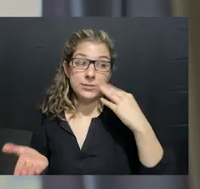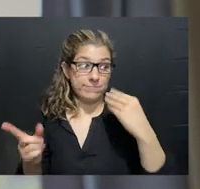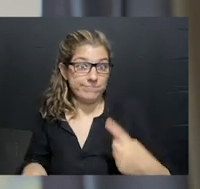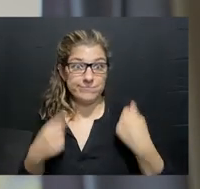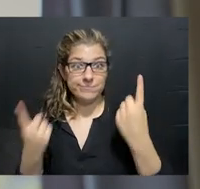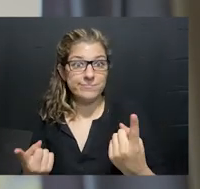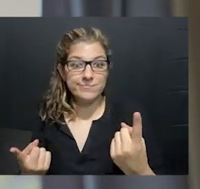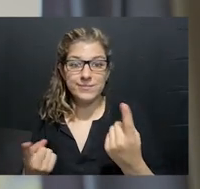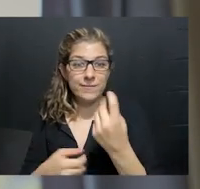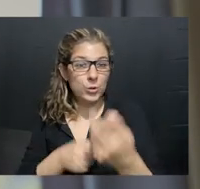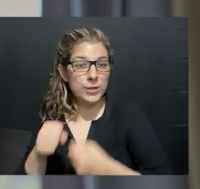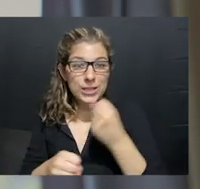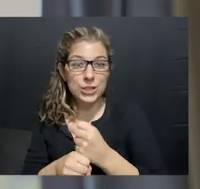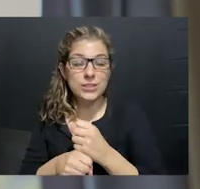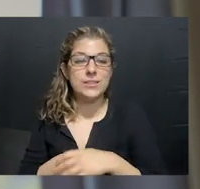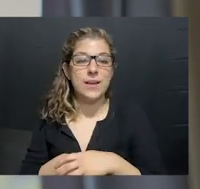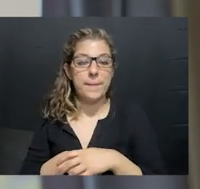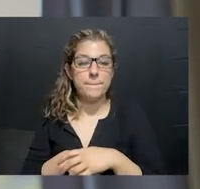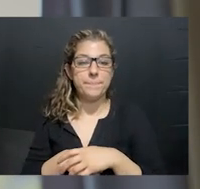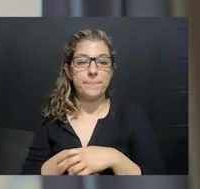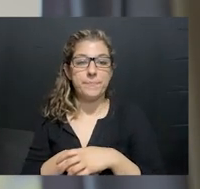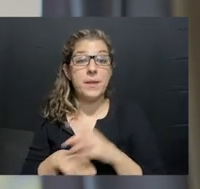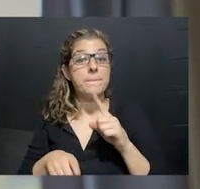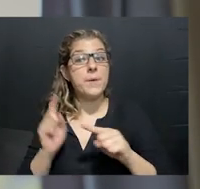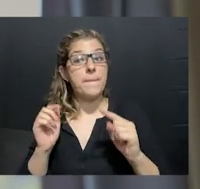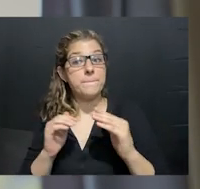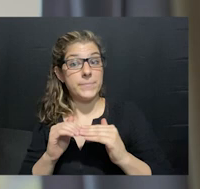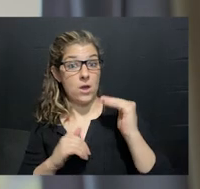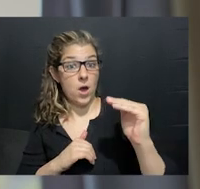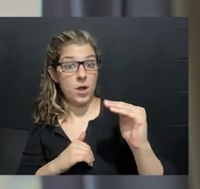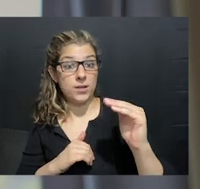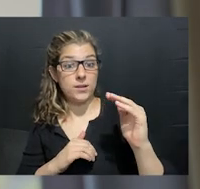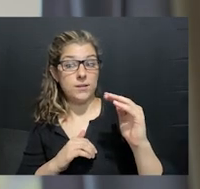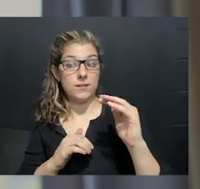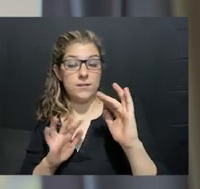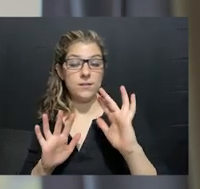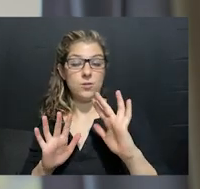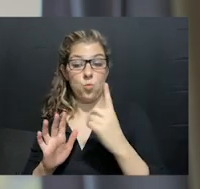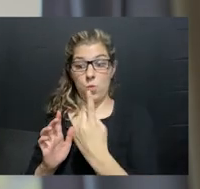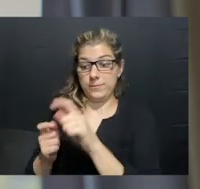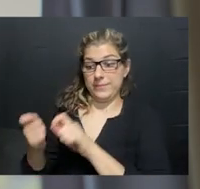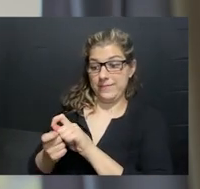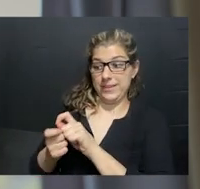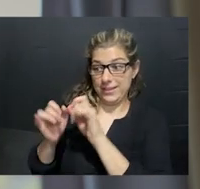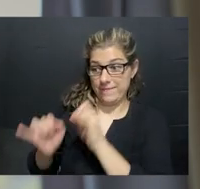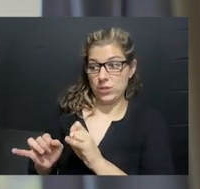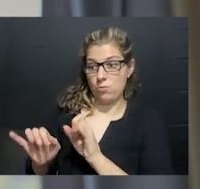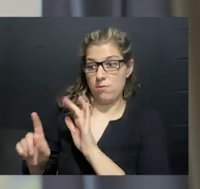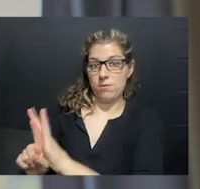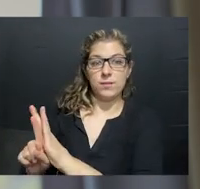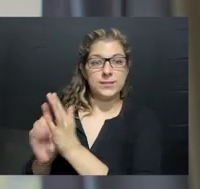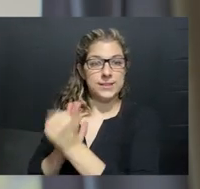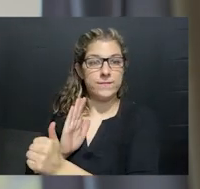last few years. But beyond putting it on the role that one particular individual